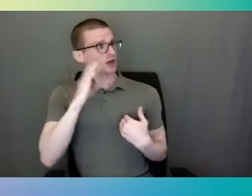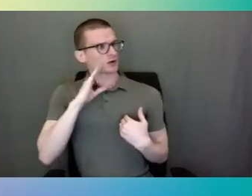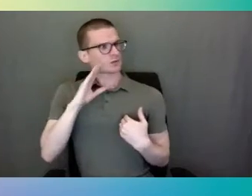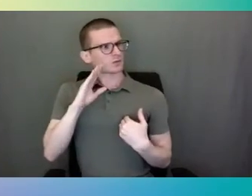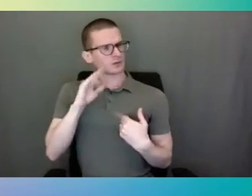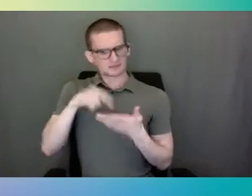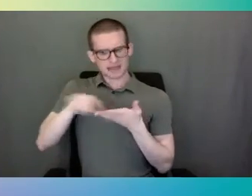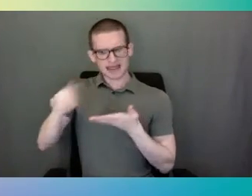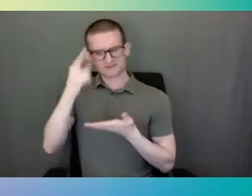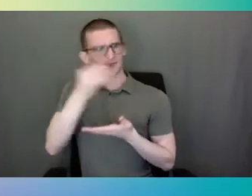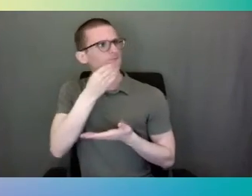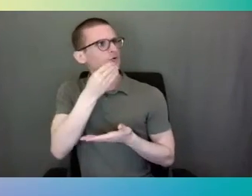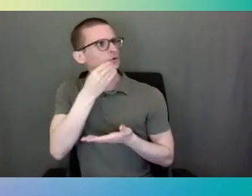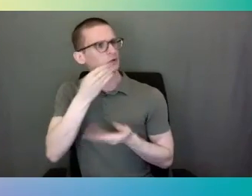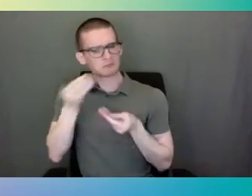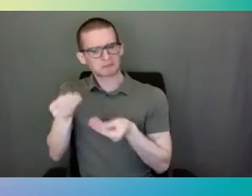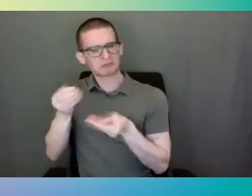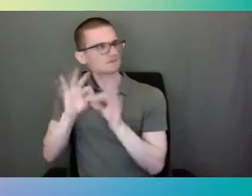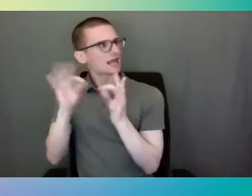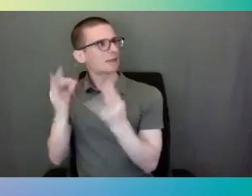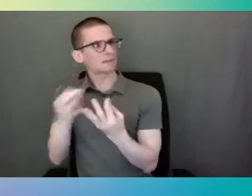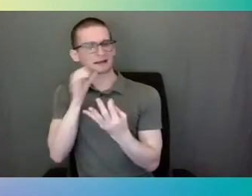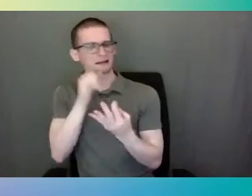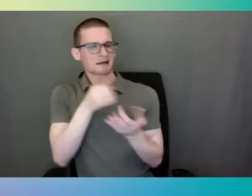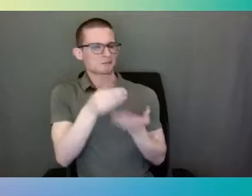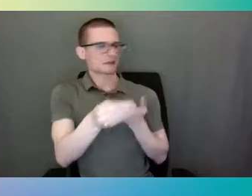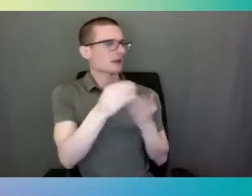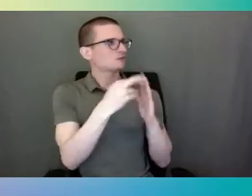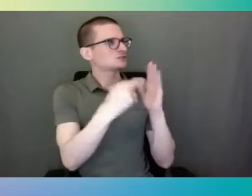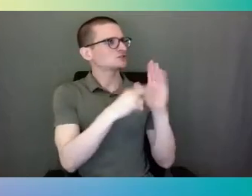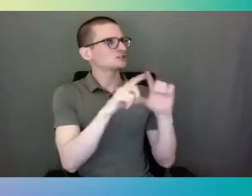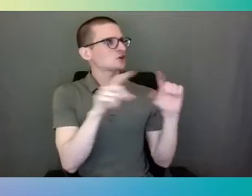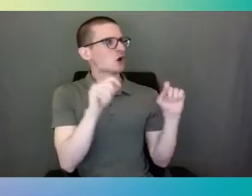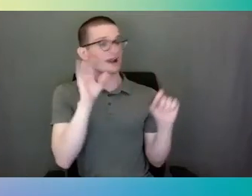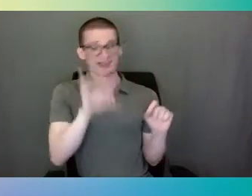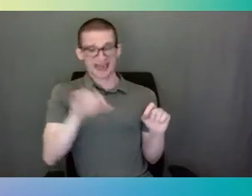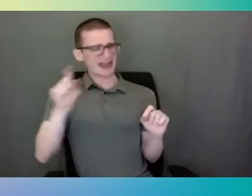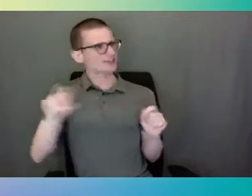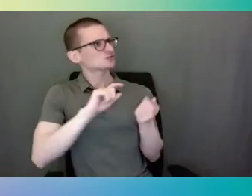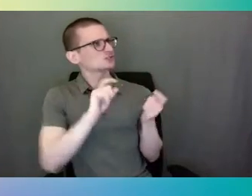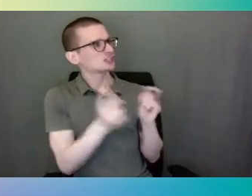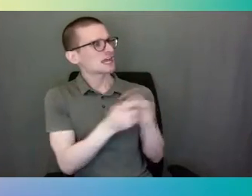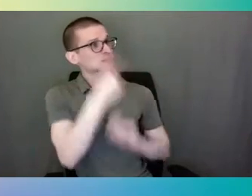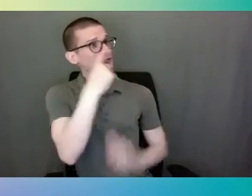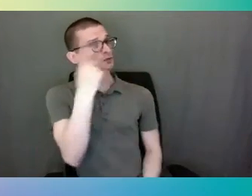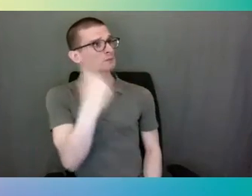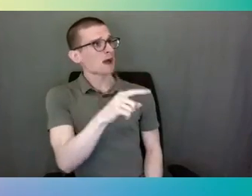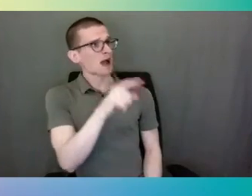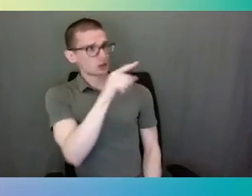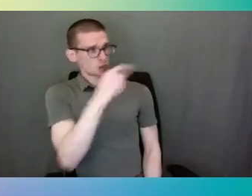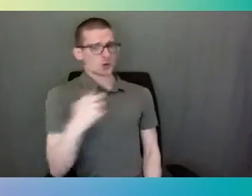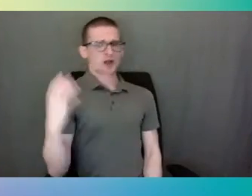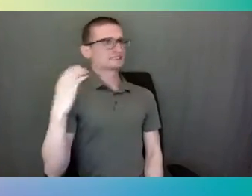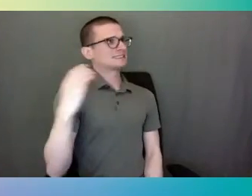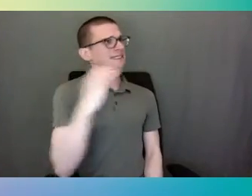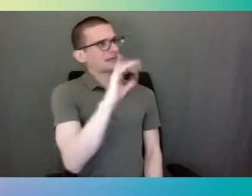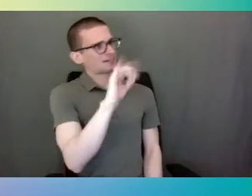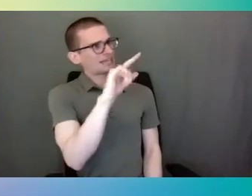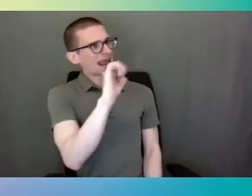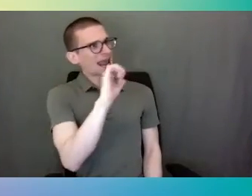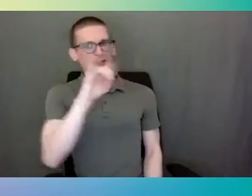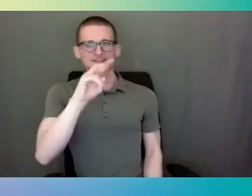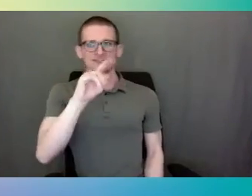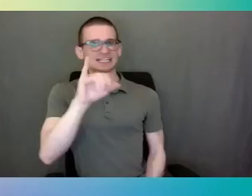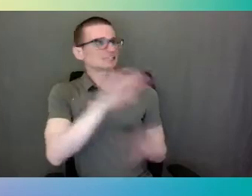card. So this needs to change. She said, could you please, as the dean of the Yale Divinity School, write to Congress and ask